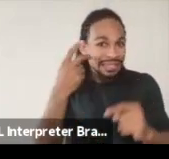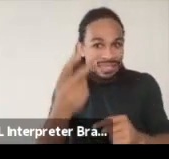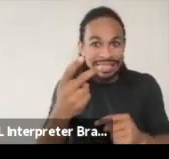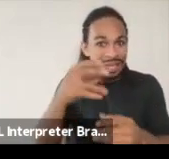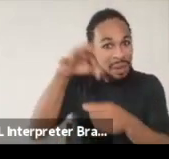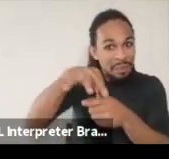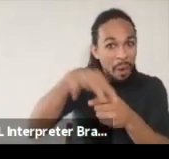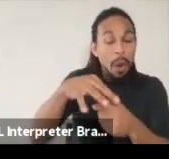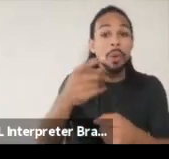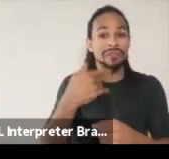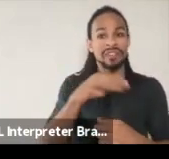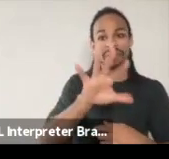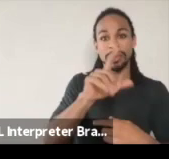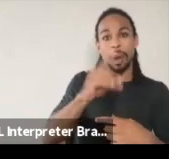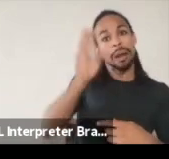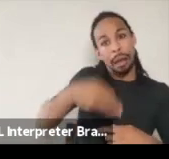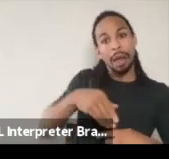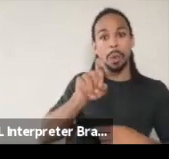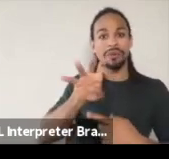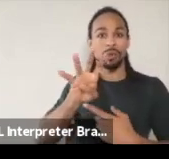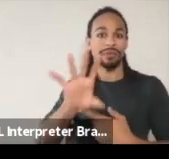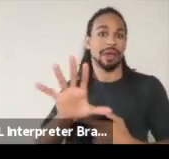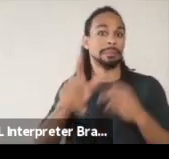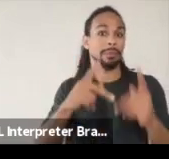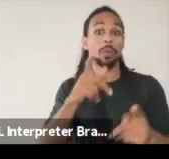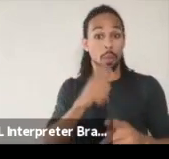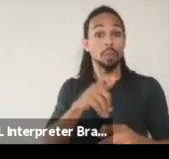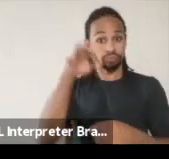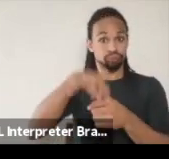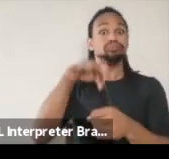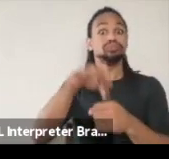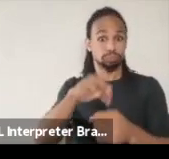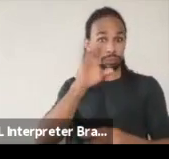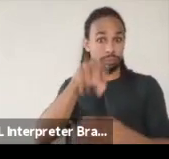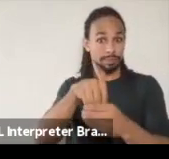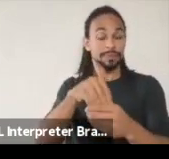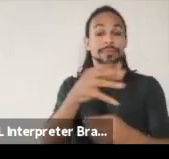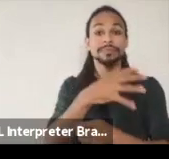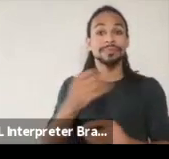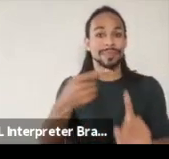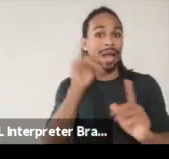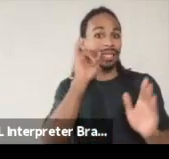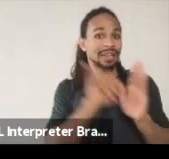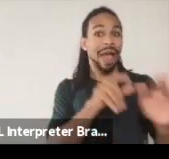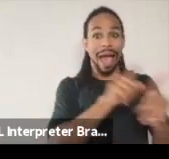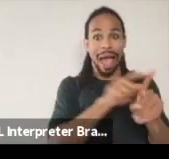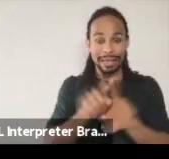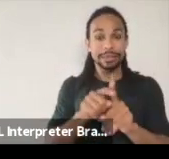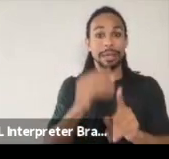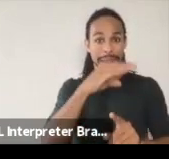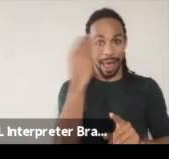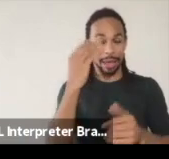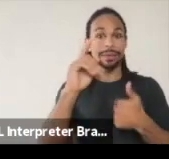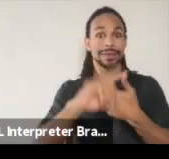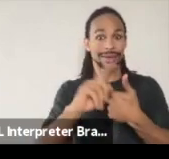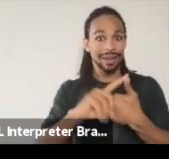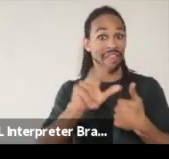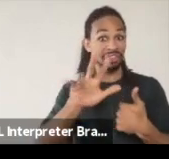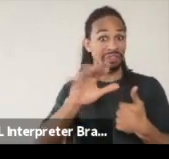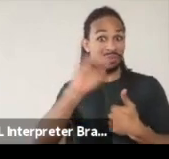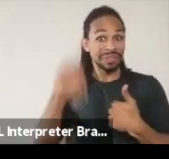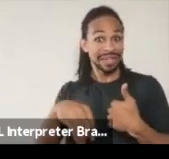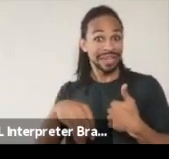out of 145 people who've replied who identify as Black. So that's about 35%, and that makes up the